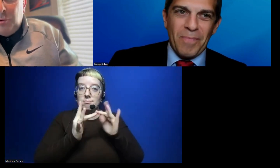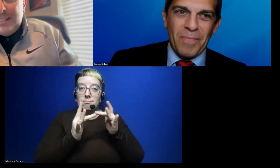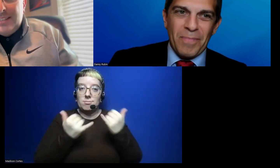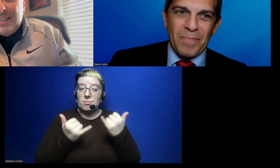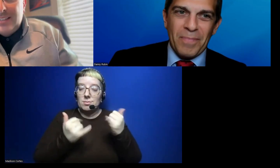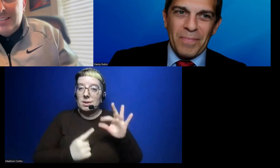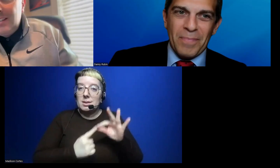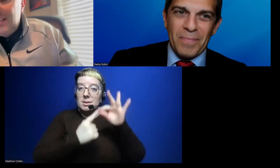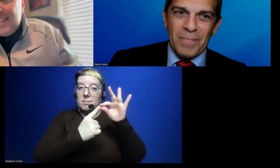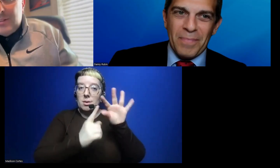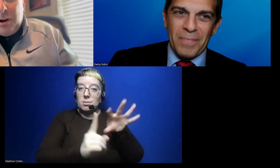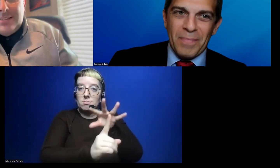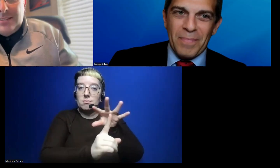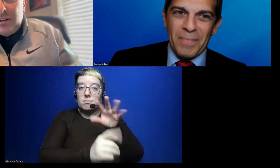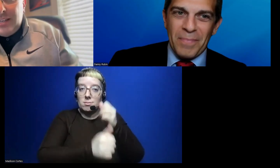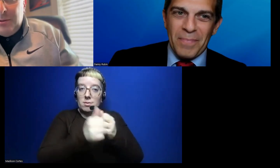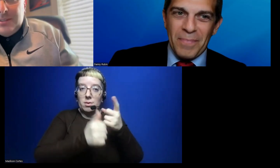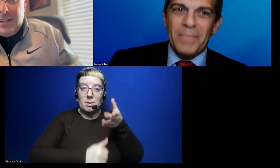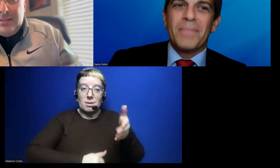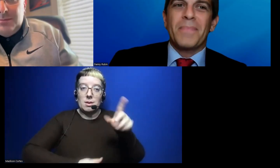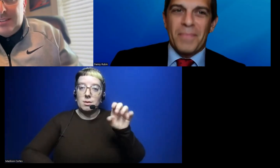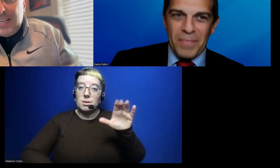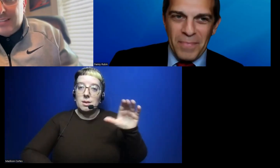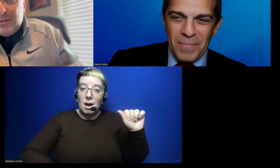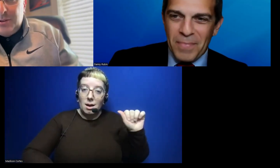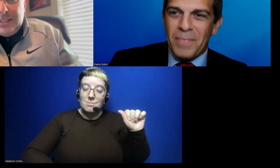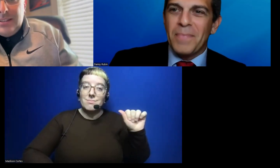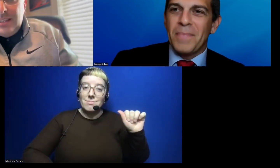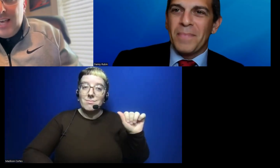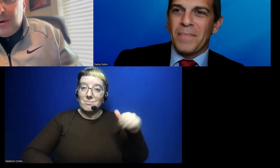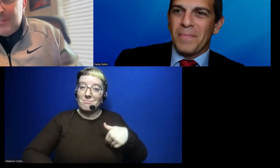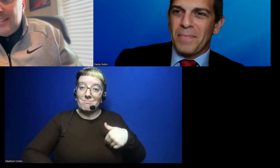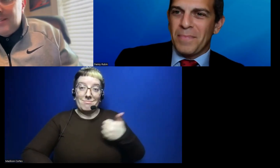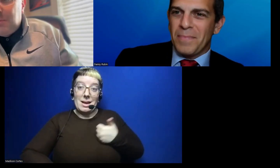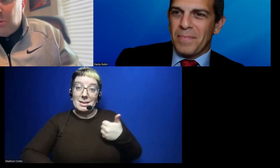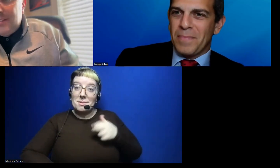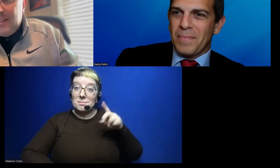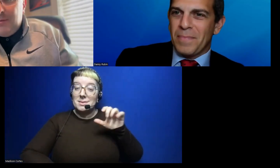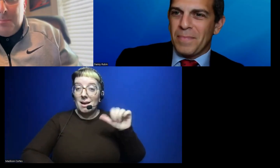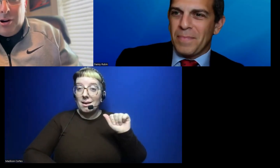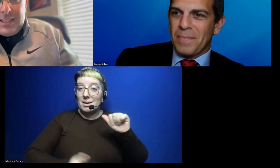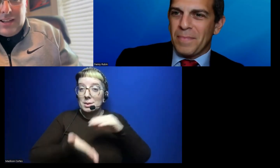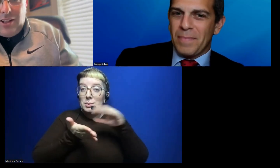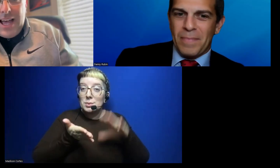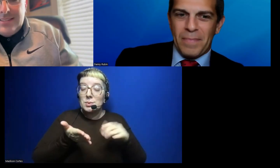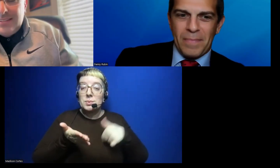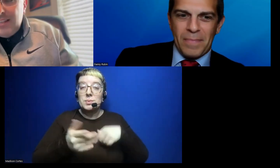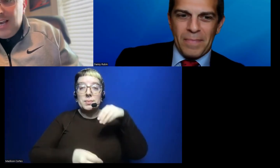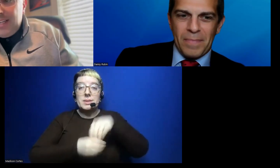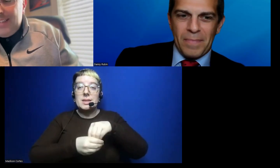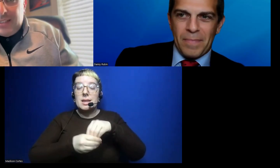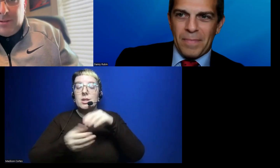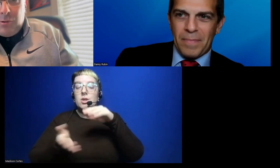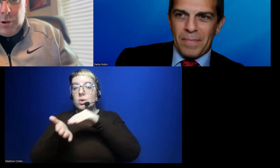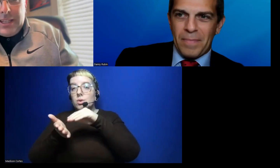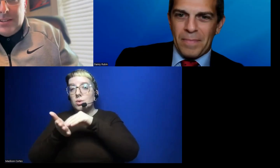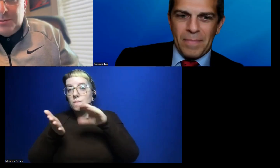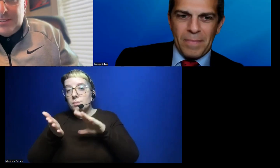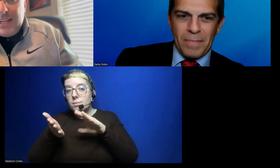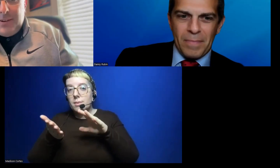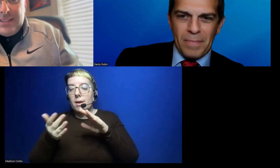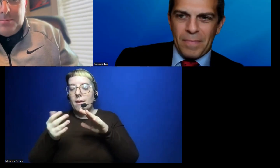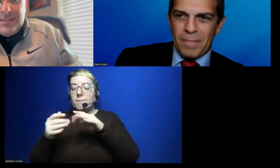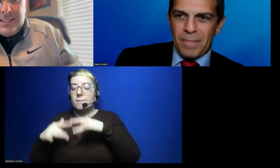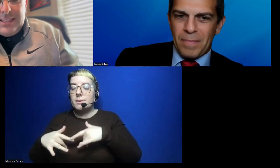to everyone in DECA, because that's where I started. I was a DECA student. I was in a sports and event marketing class. I did DECA